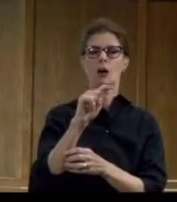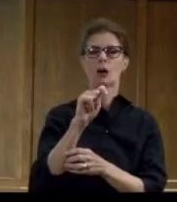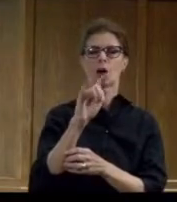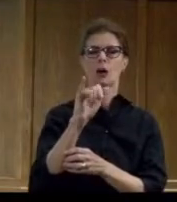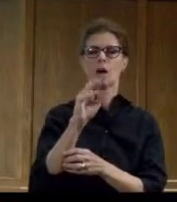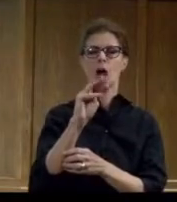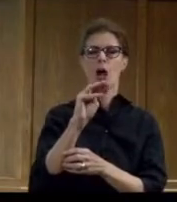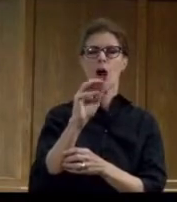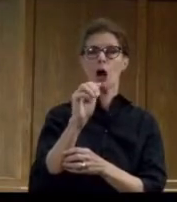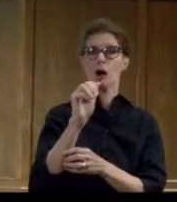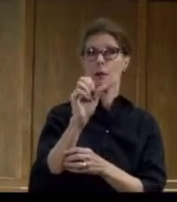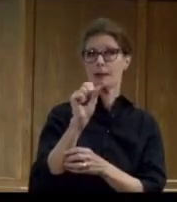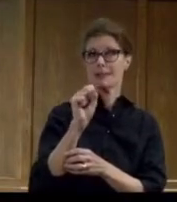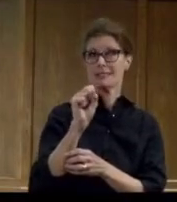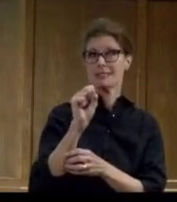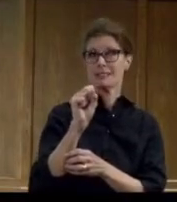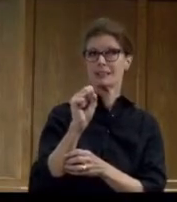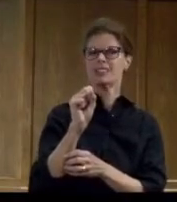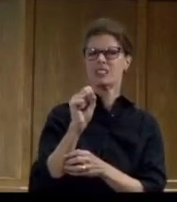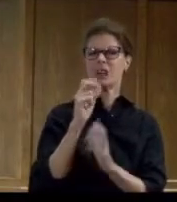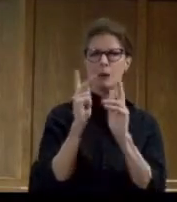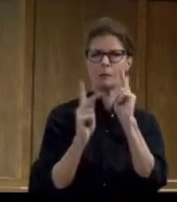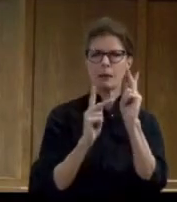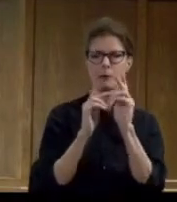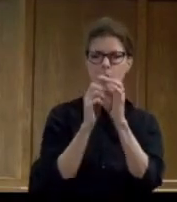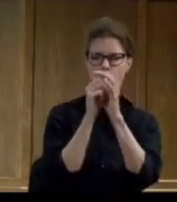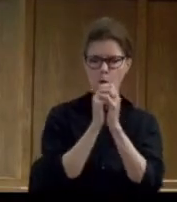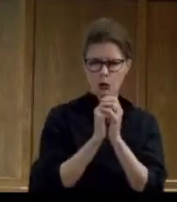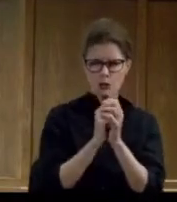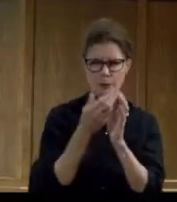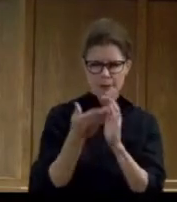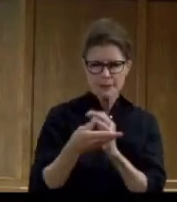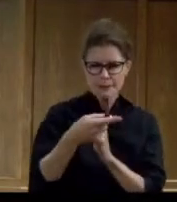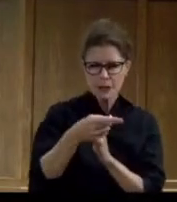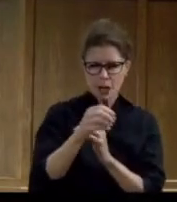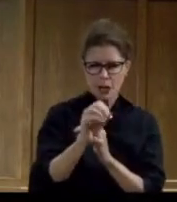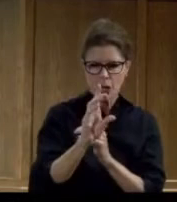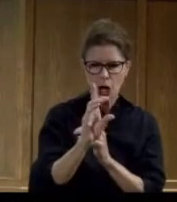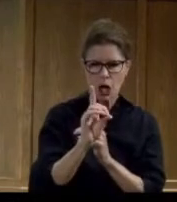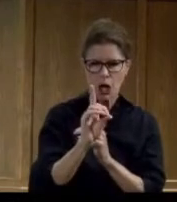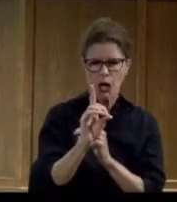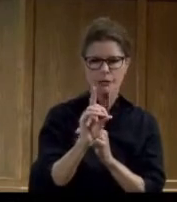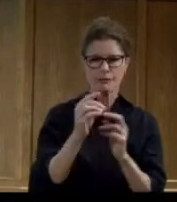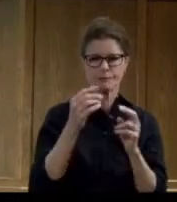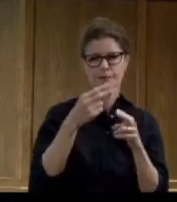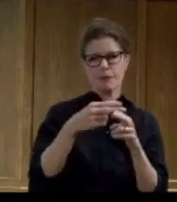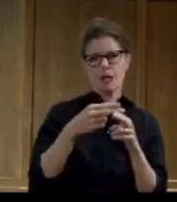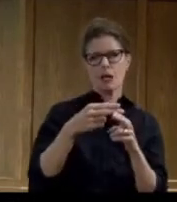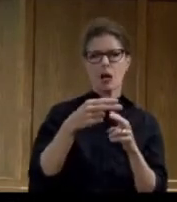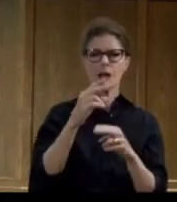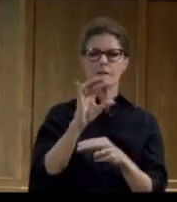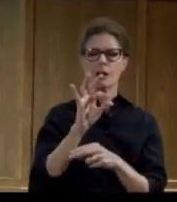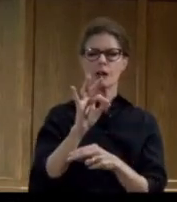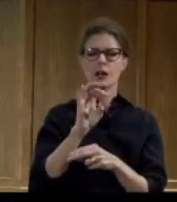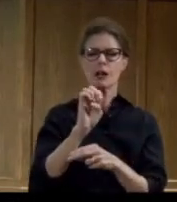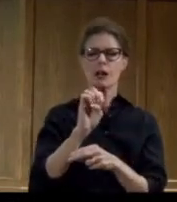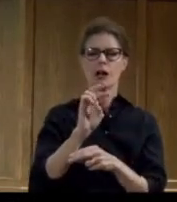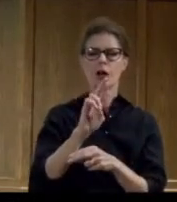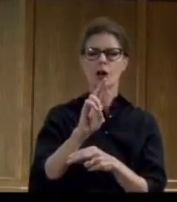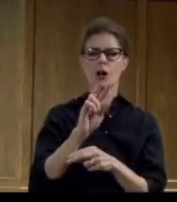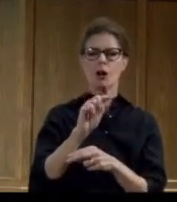about worshiping this god or goddess, and she's the goddess of fertility. Now, one of the interesting things about Ephesus back in the